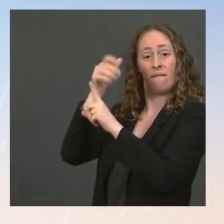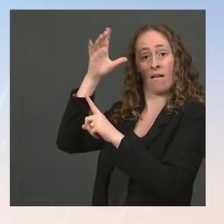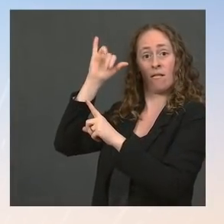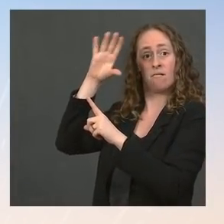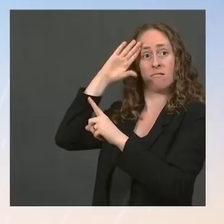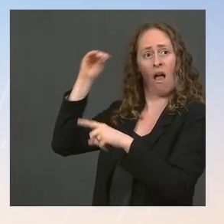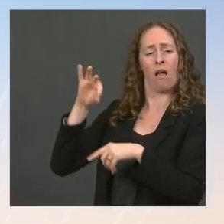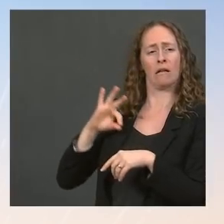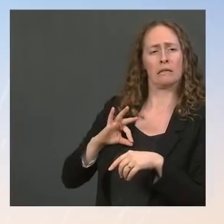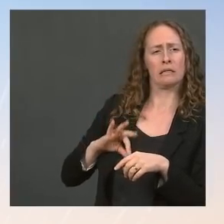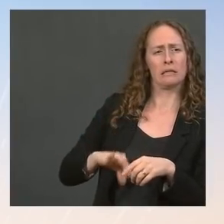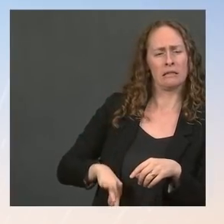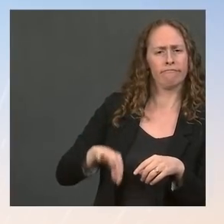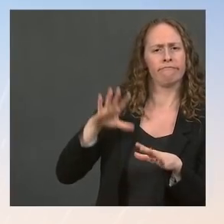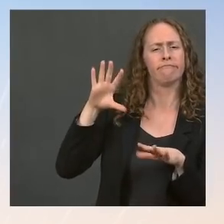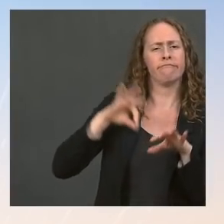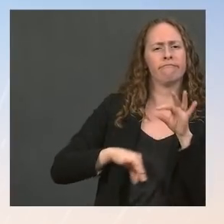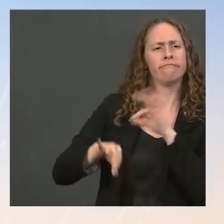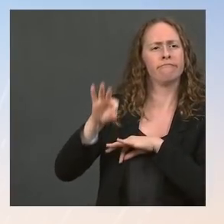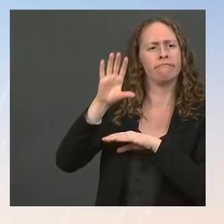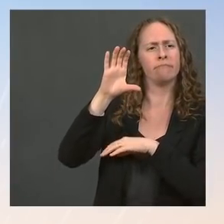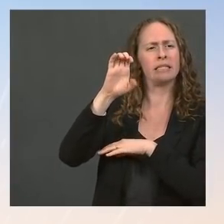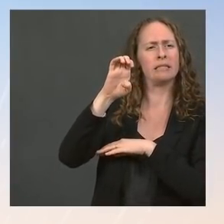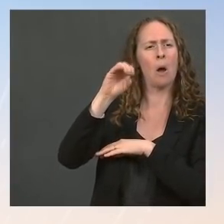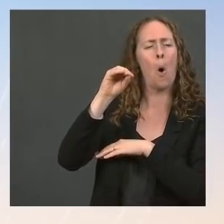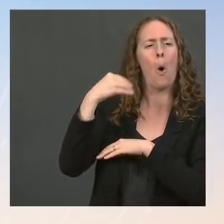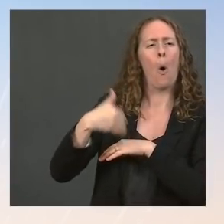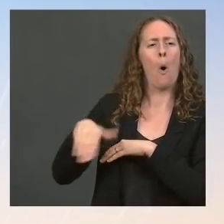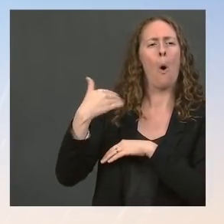The CEO is paid $16 million a year. That's